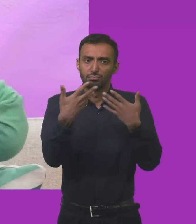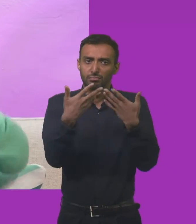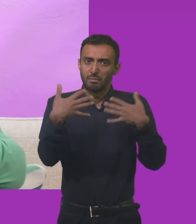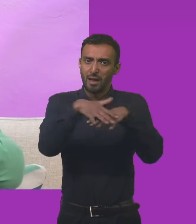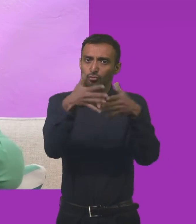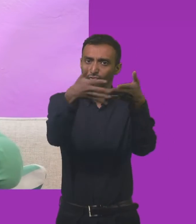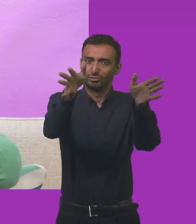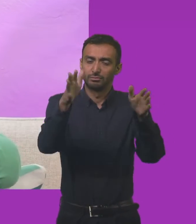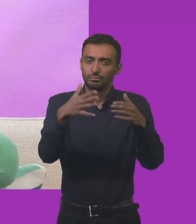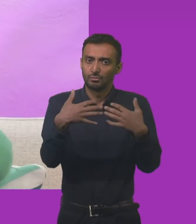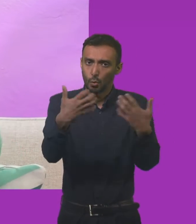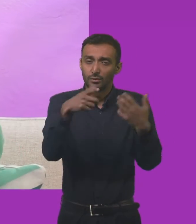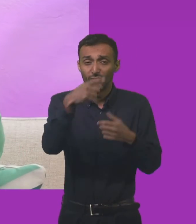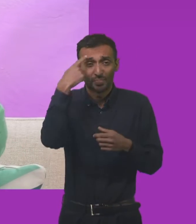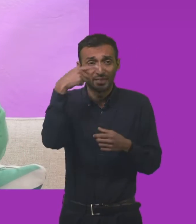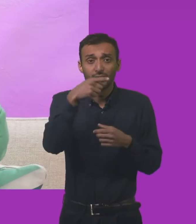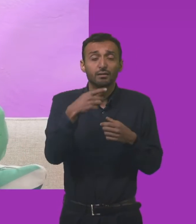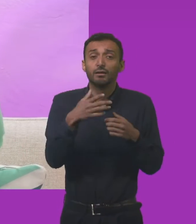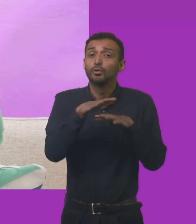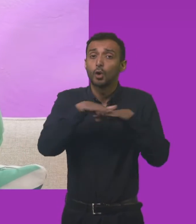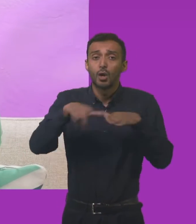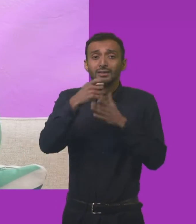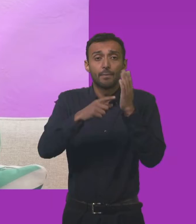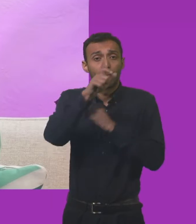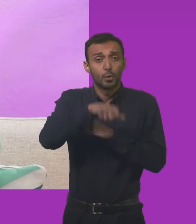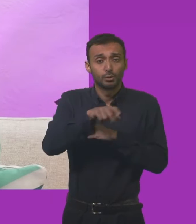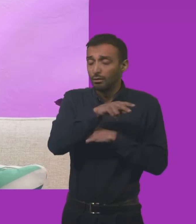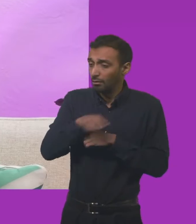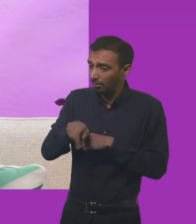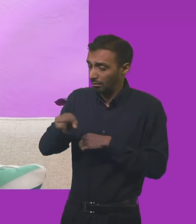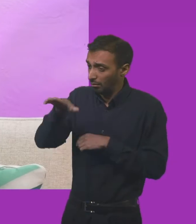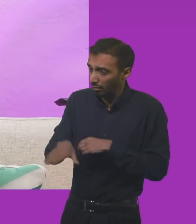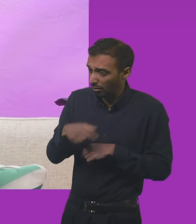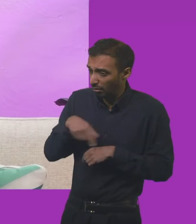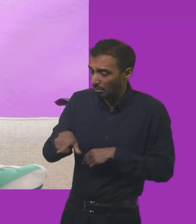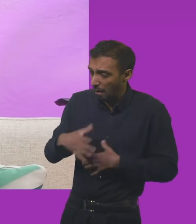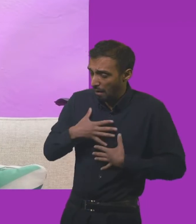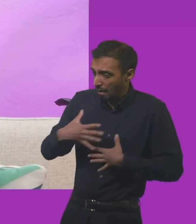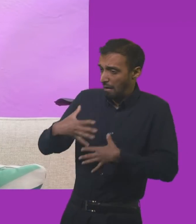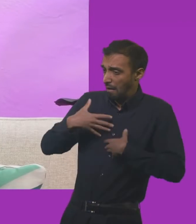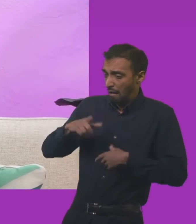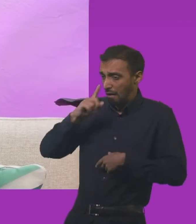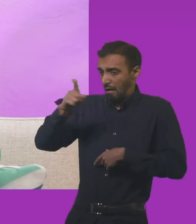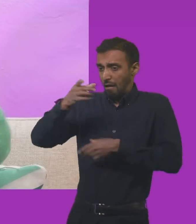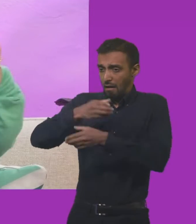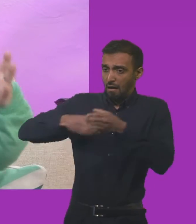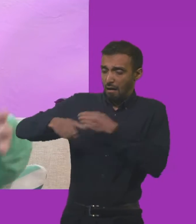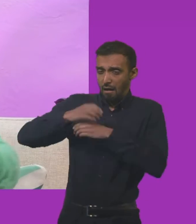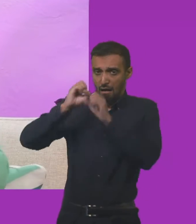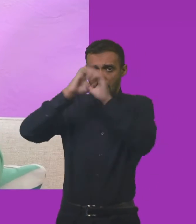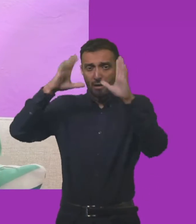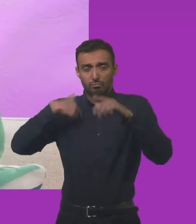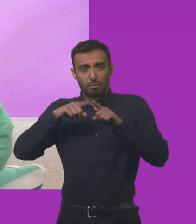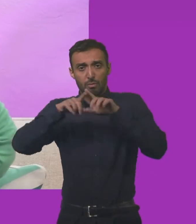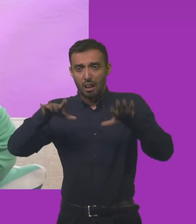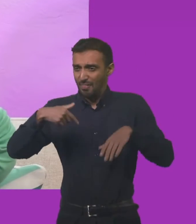non-disabled person seeing a dwarf, they're just like, oh my gosh, I couldn't imagine living in your body, right? And then there's me, parasailing and scuba diving